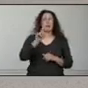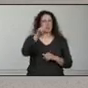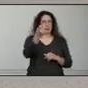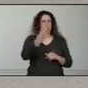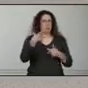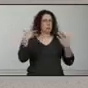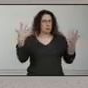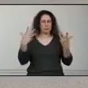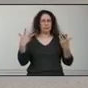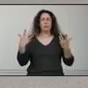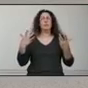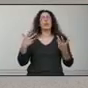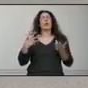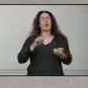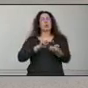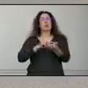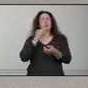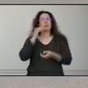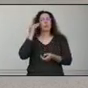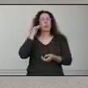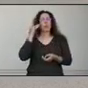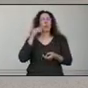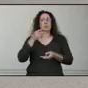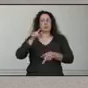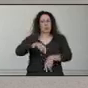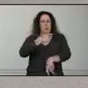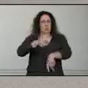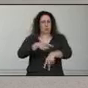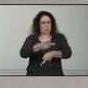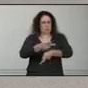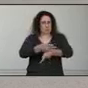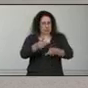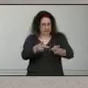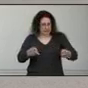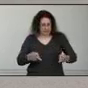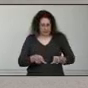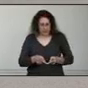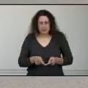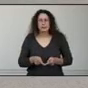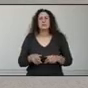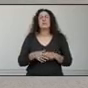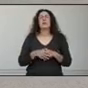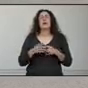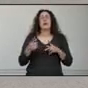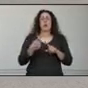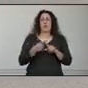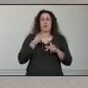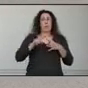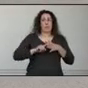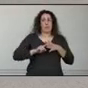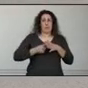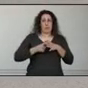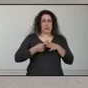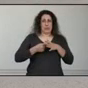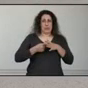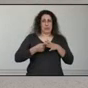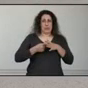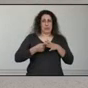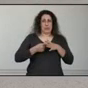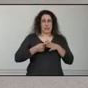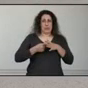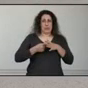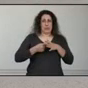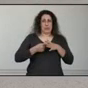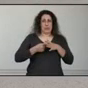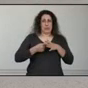is about the rise in cases in nursing homes, and the county has been, from the beginning of the pandemic, very heavily involved with all